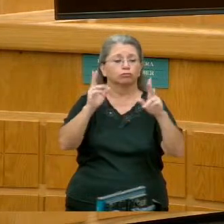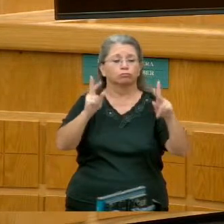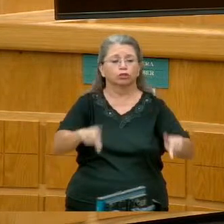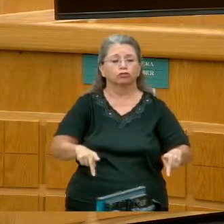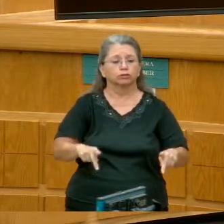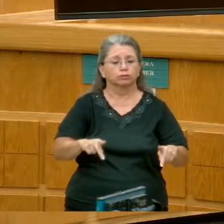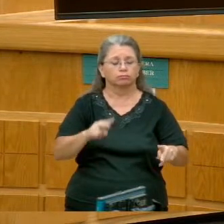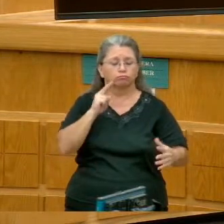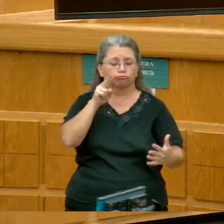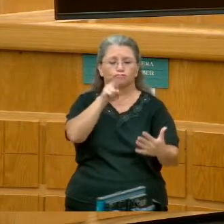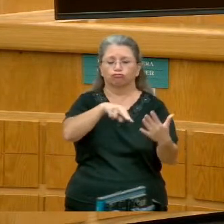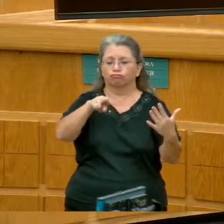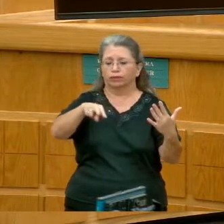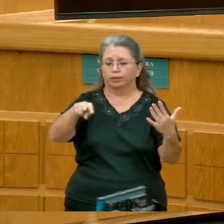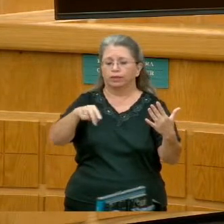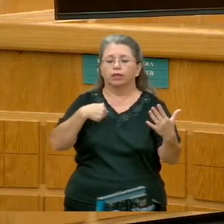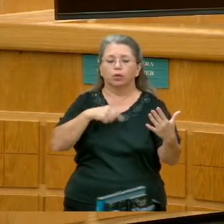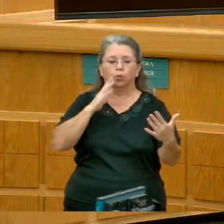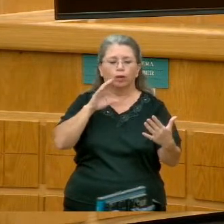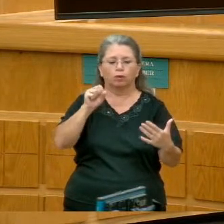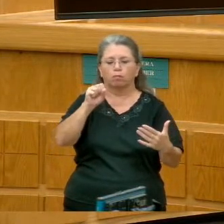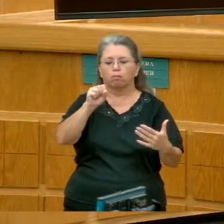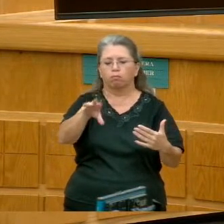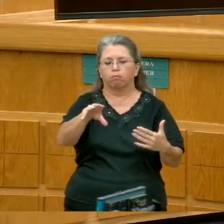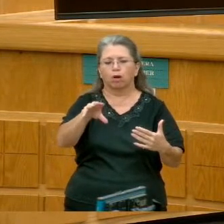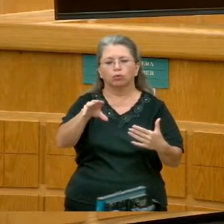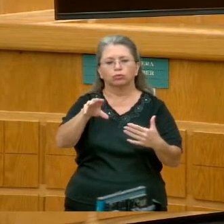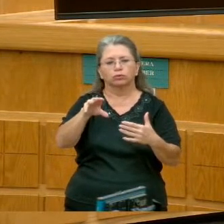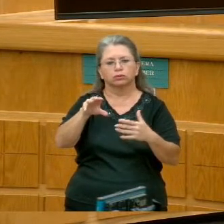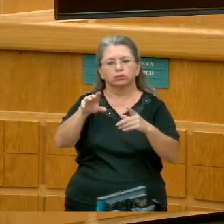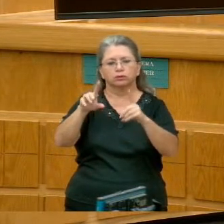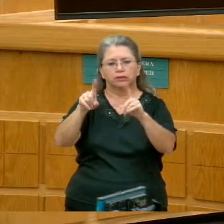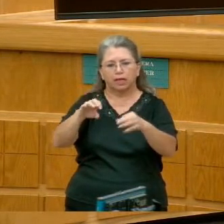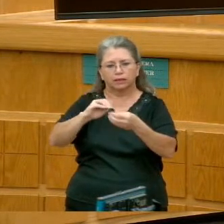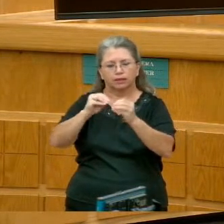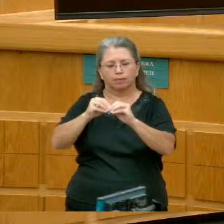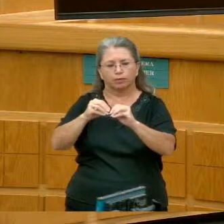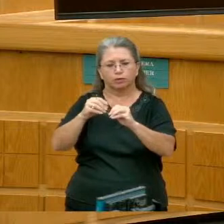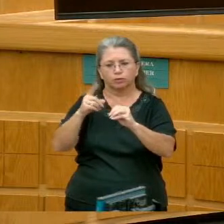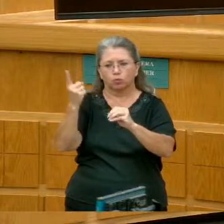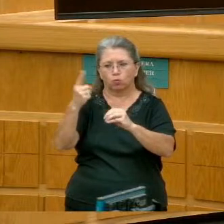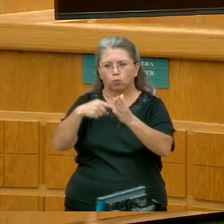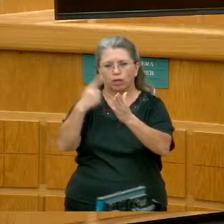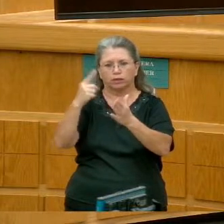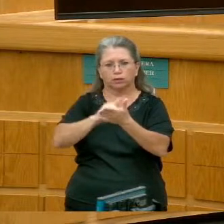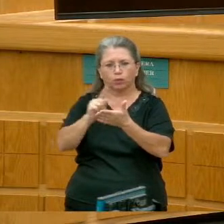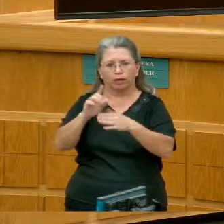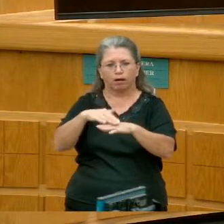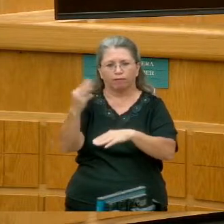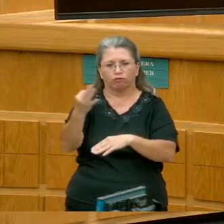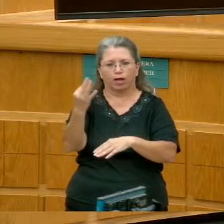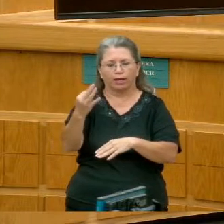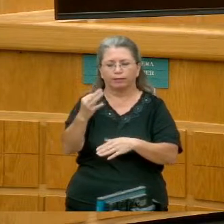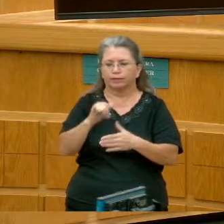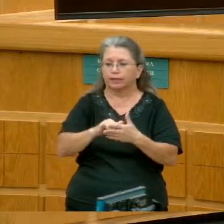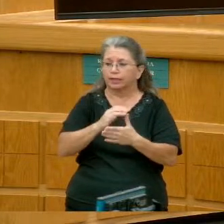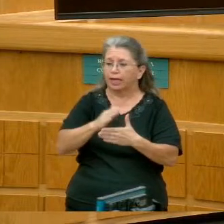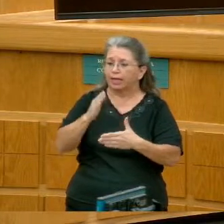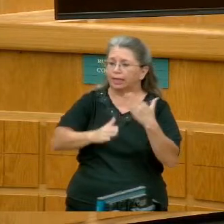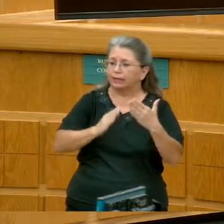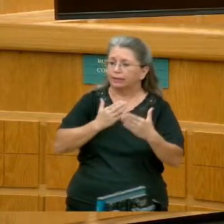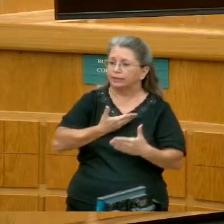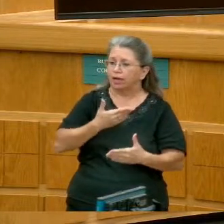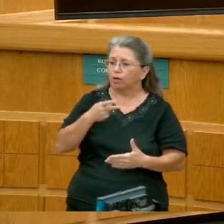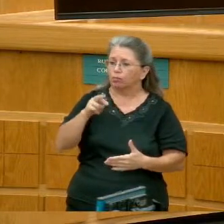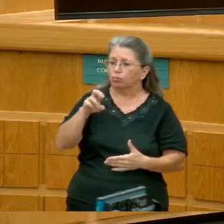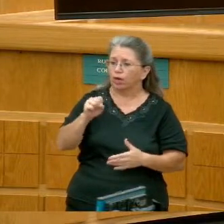we'll put the test data on just one day a week on that Friday. Okay, so that concludes our press briefing for today. We